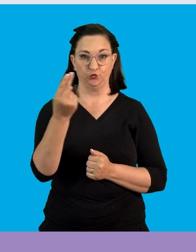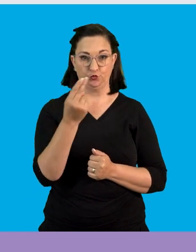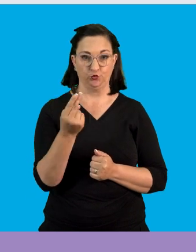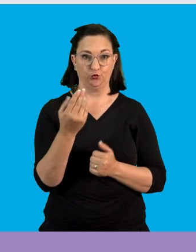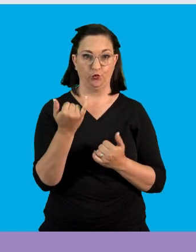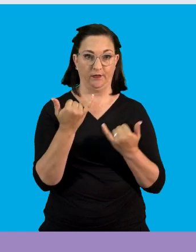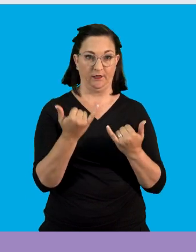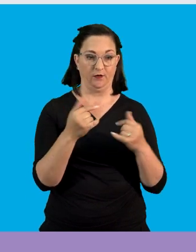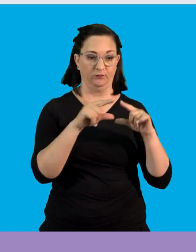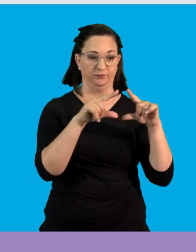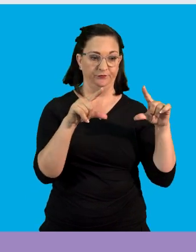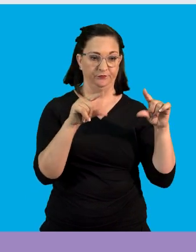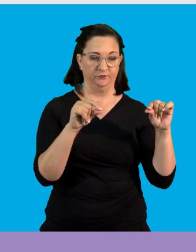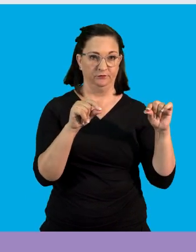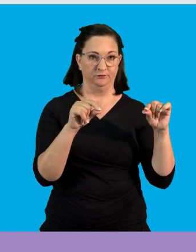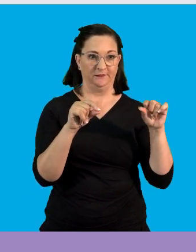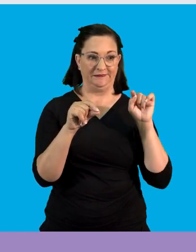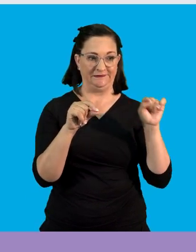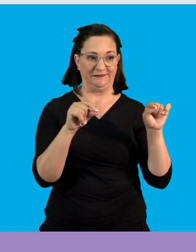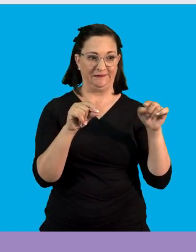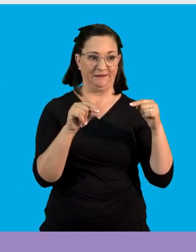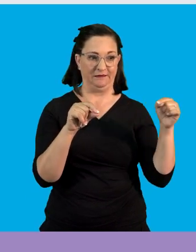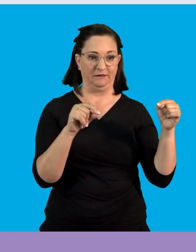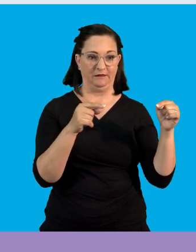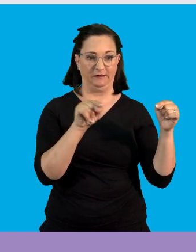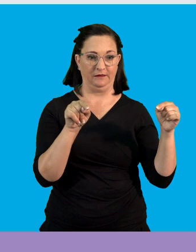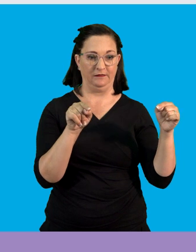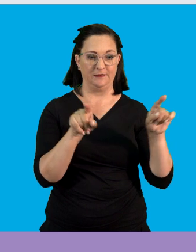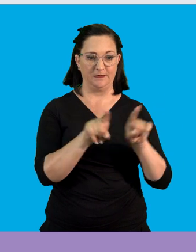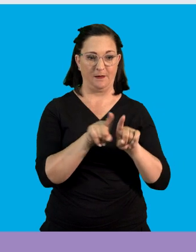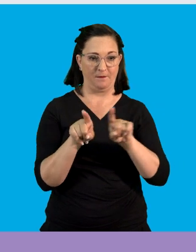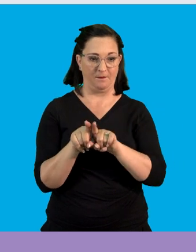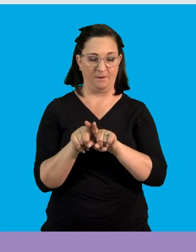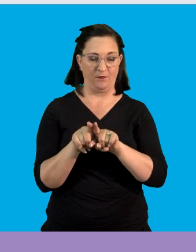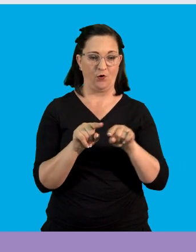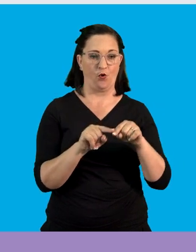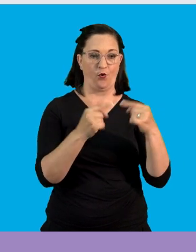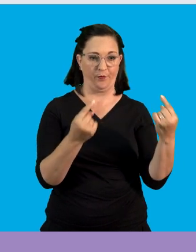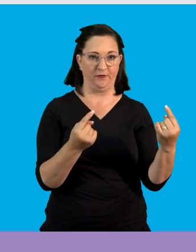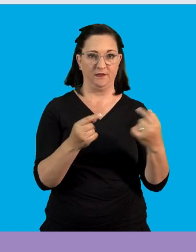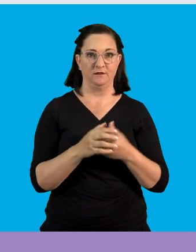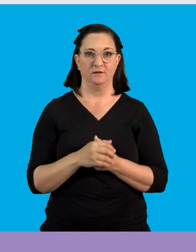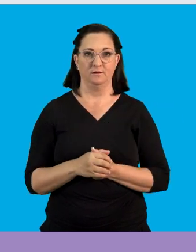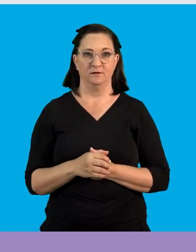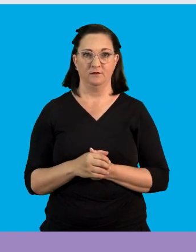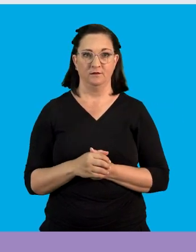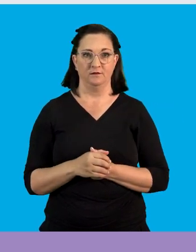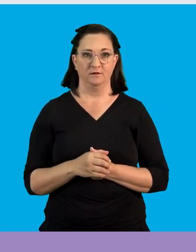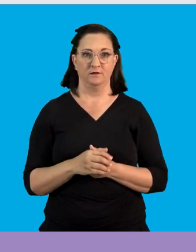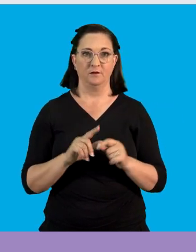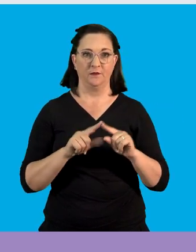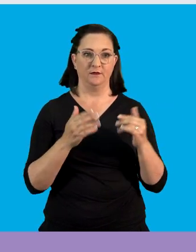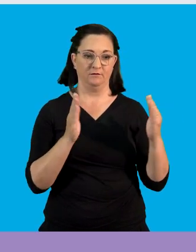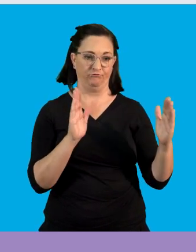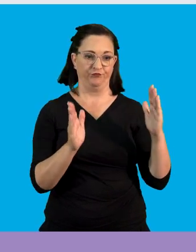figures here, that side and that side would be opposite and they will be